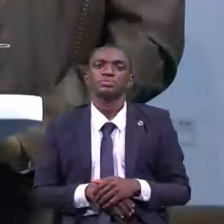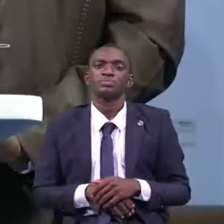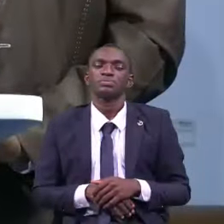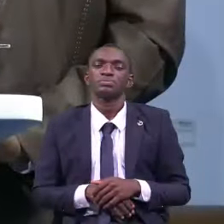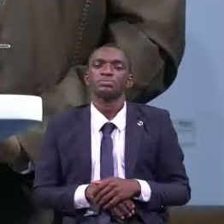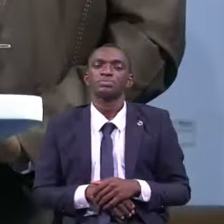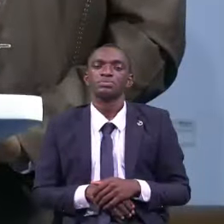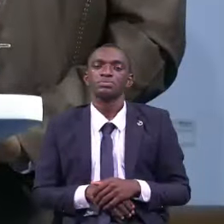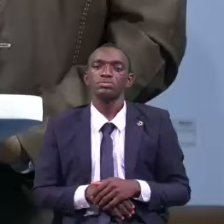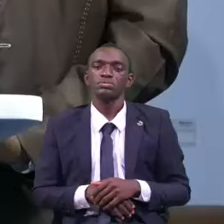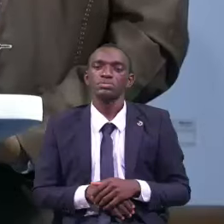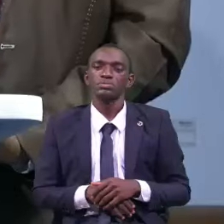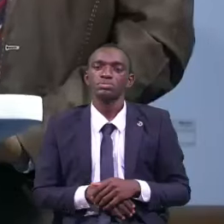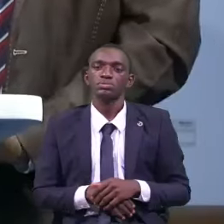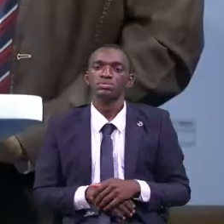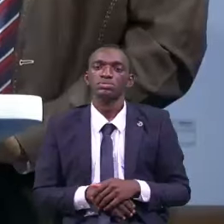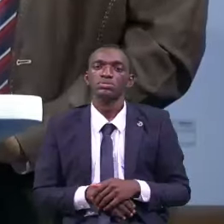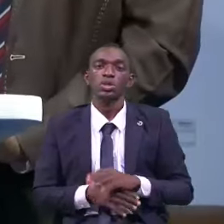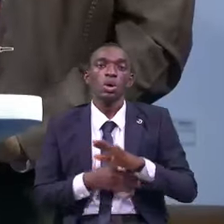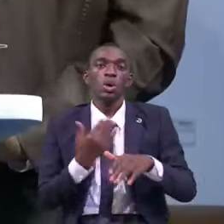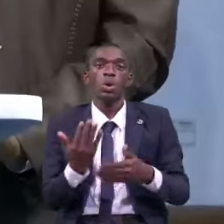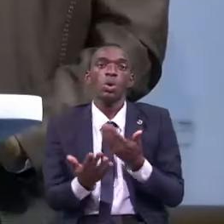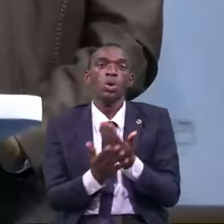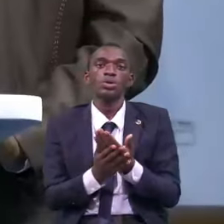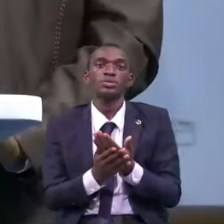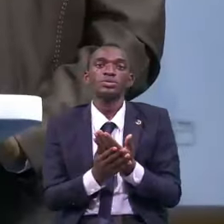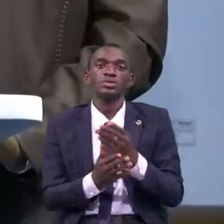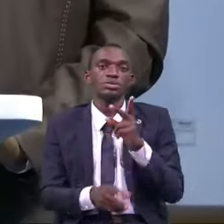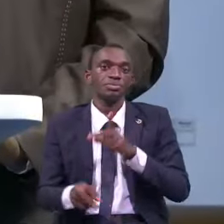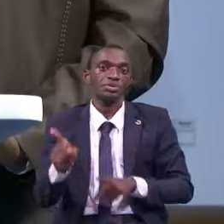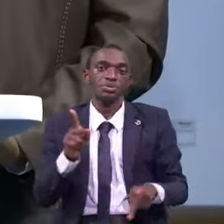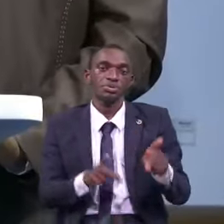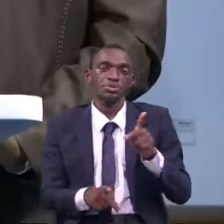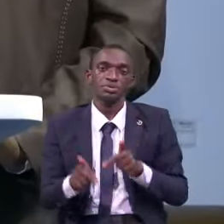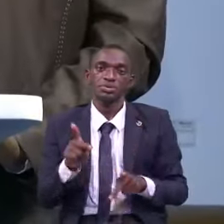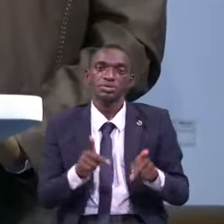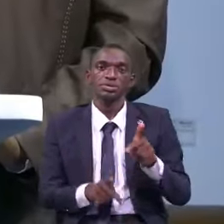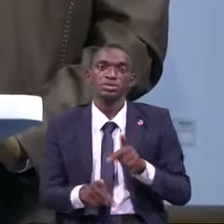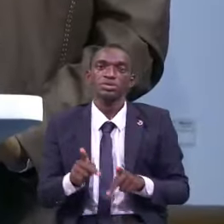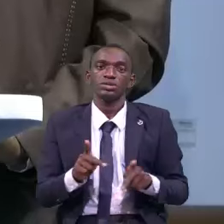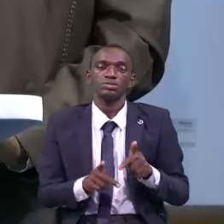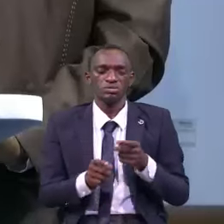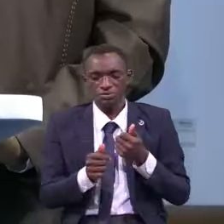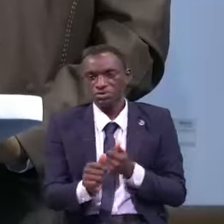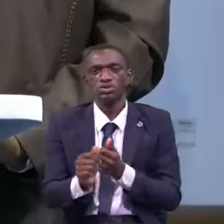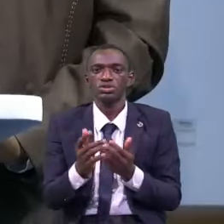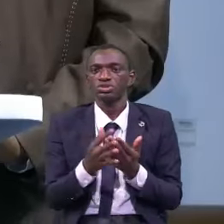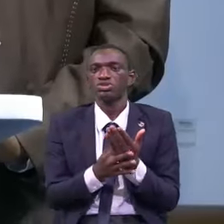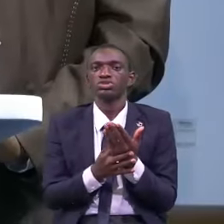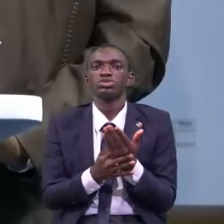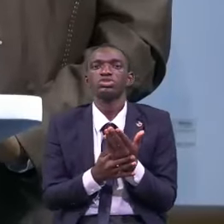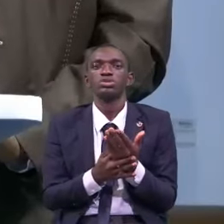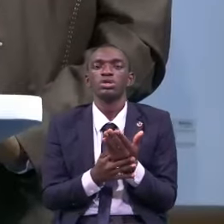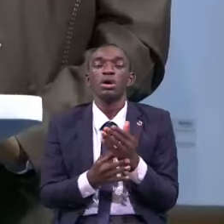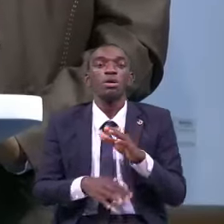Pour ceux qui nous suivent, all those la radio, la télévision, following through YouTube, the radio, television,